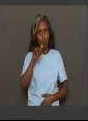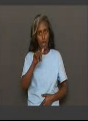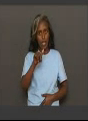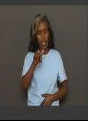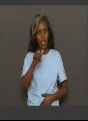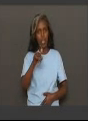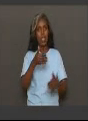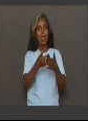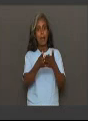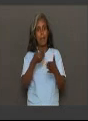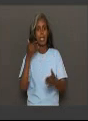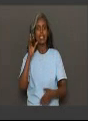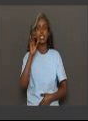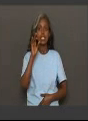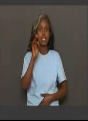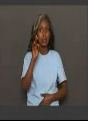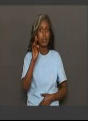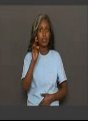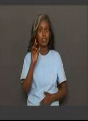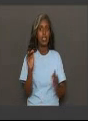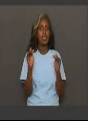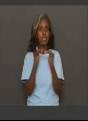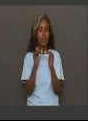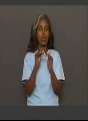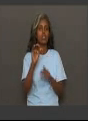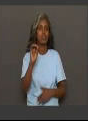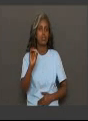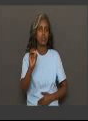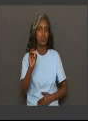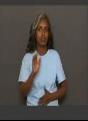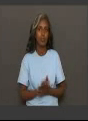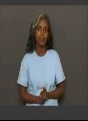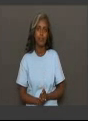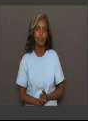2y minus 7 equals 0.